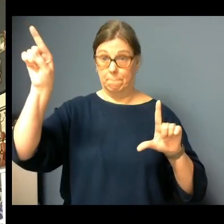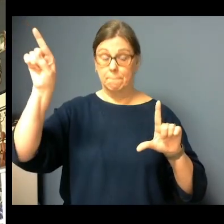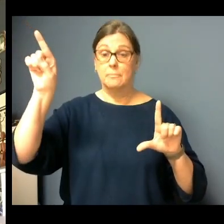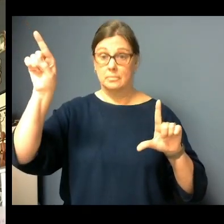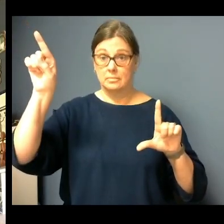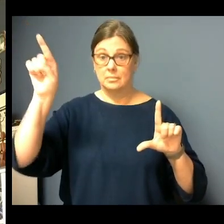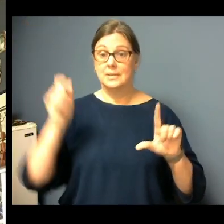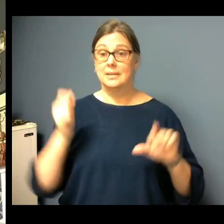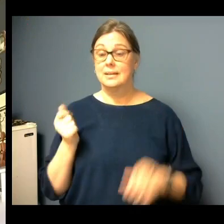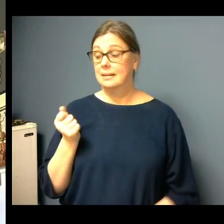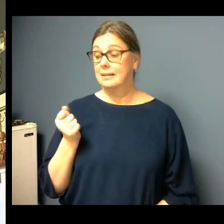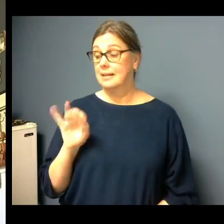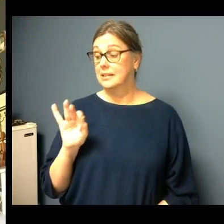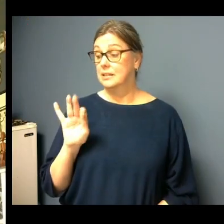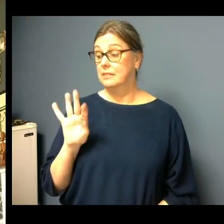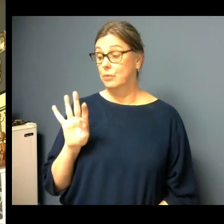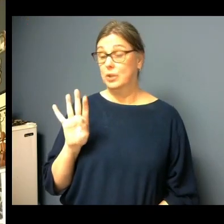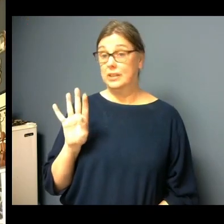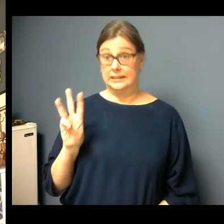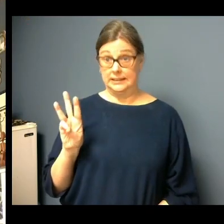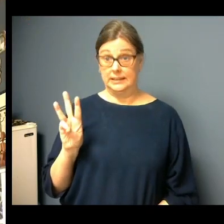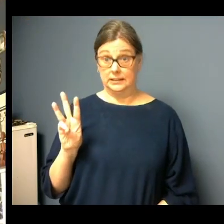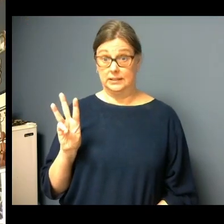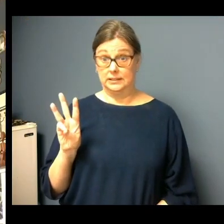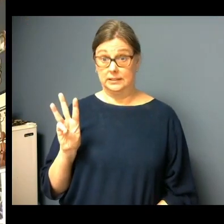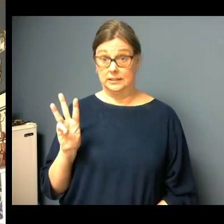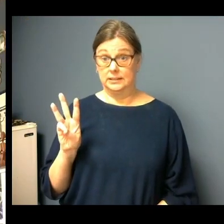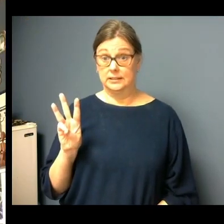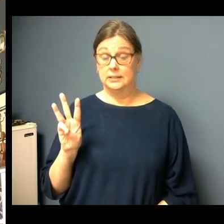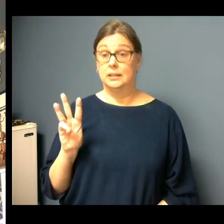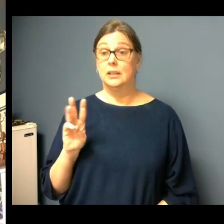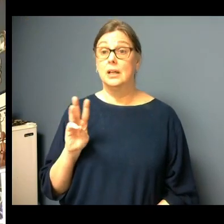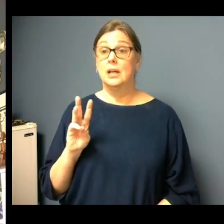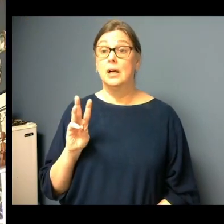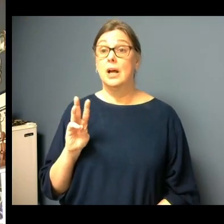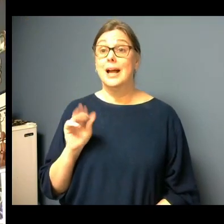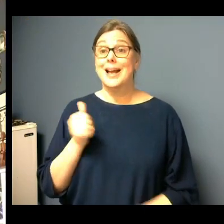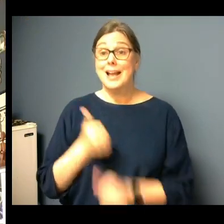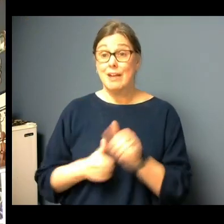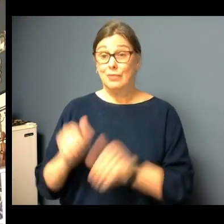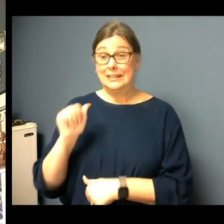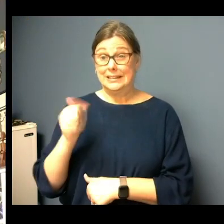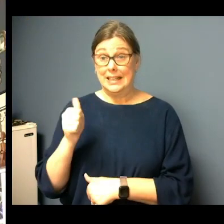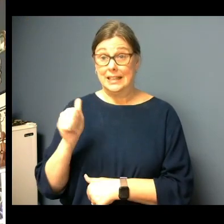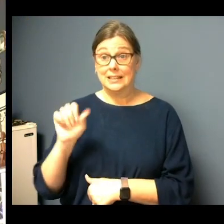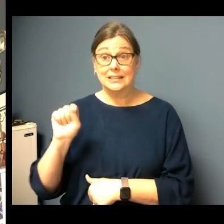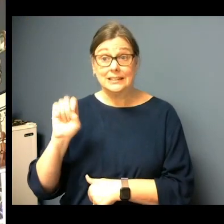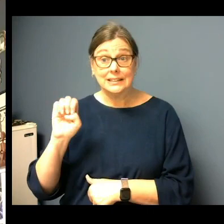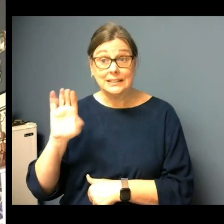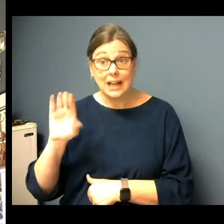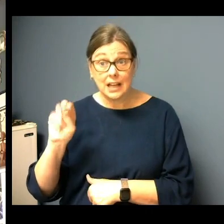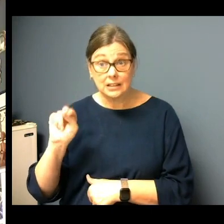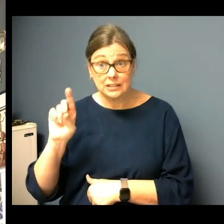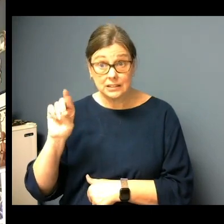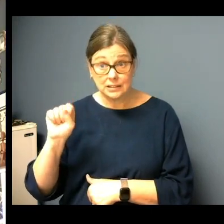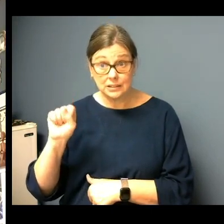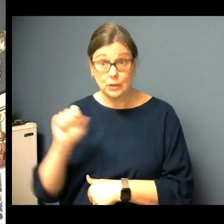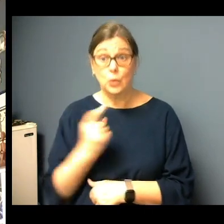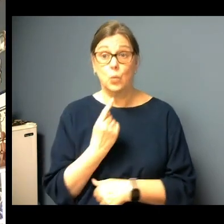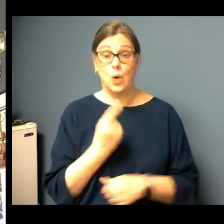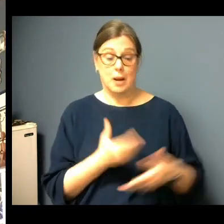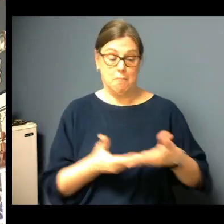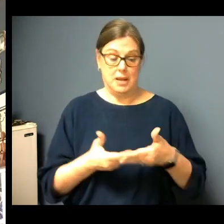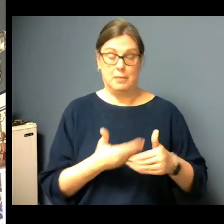In 1946, the first year of baby boom, there was one baby born every 10 seconds. One baby every